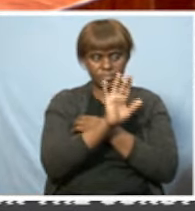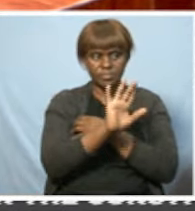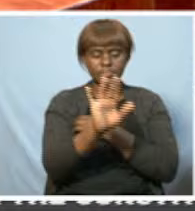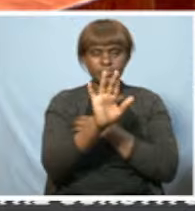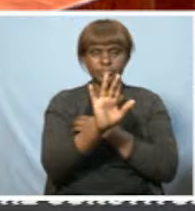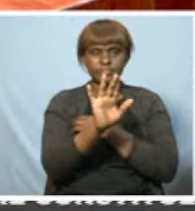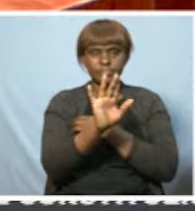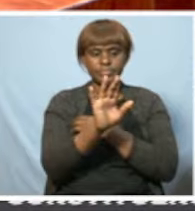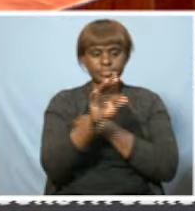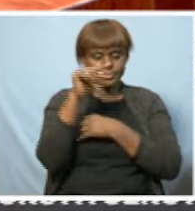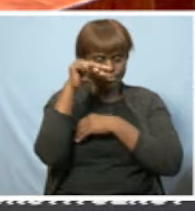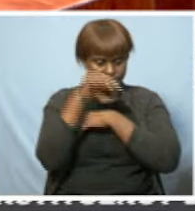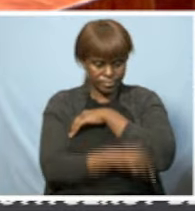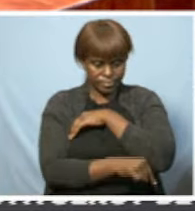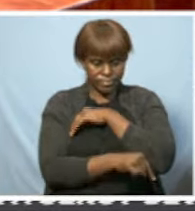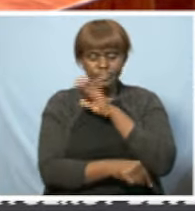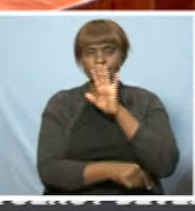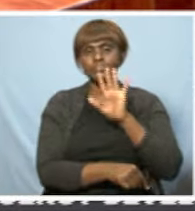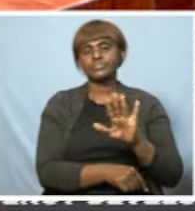When you go further,